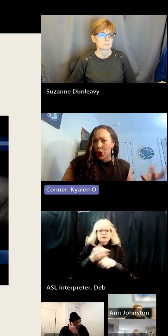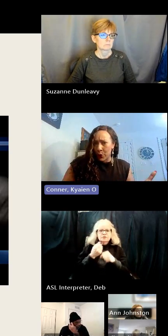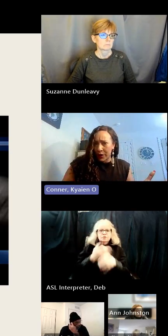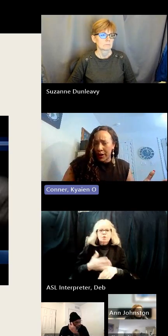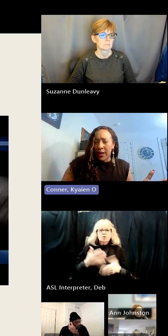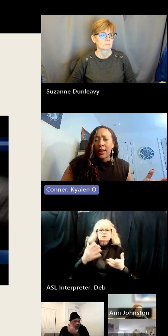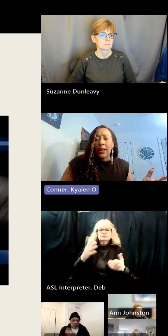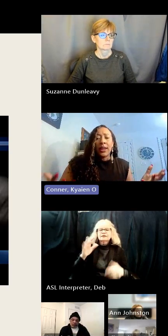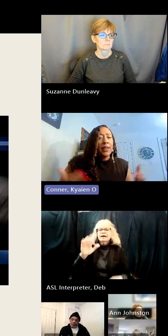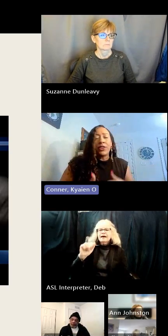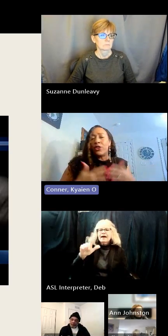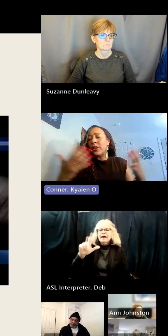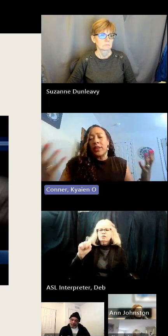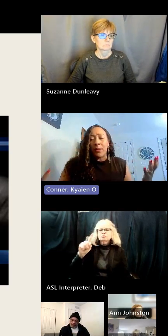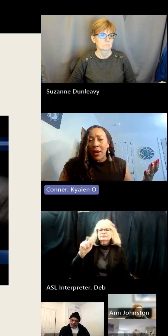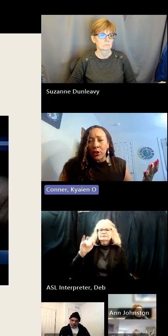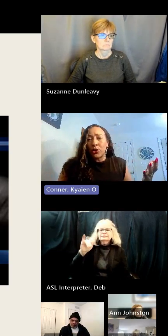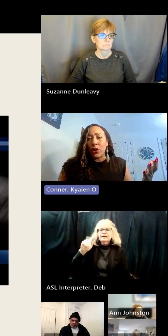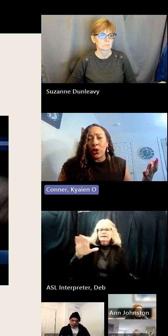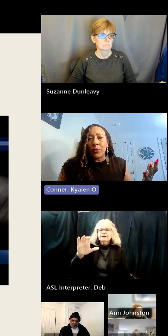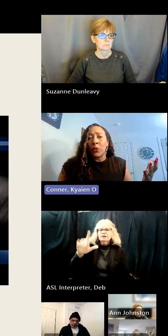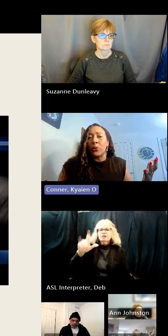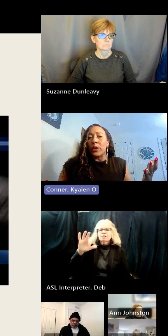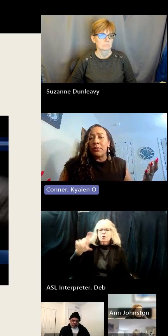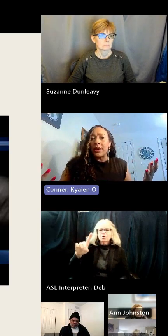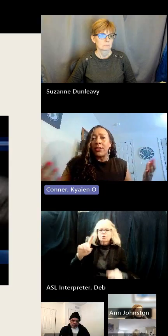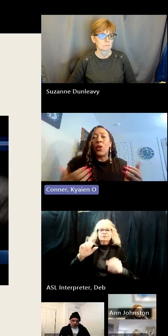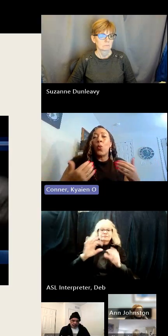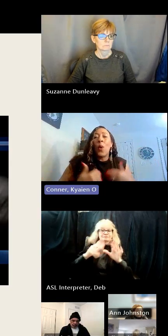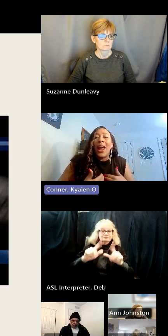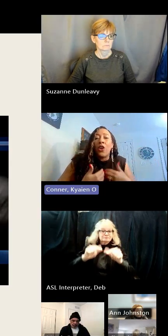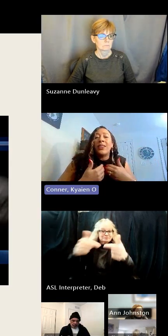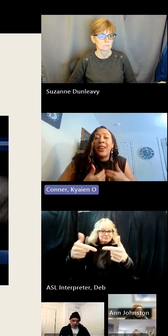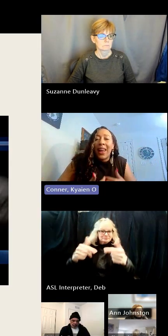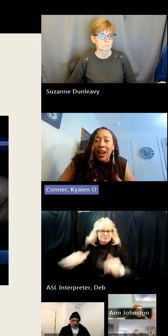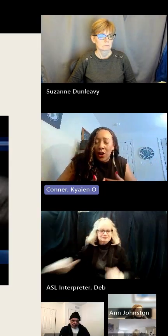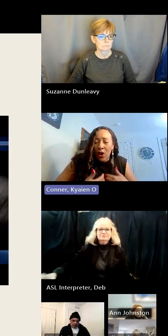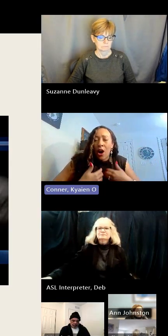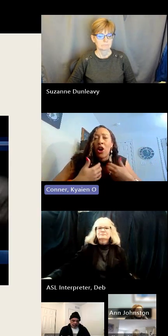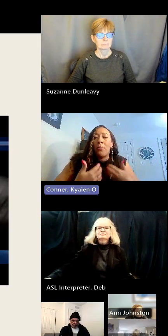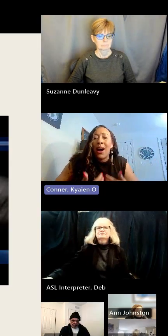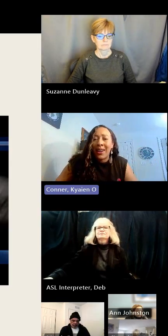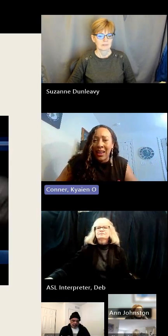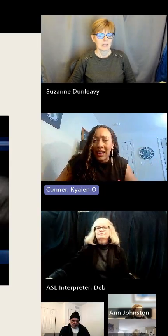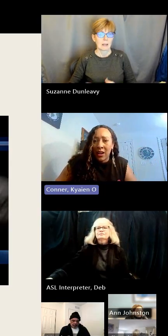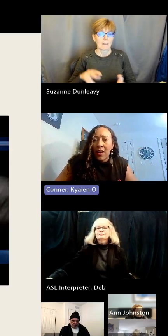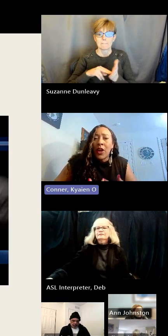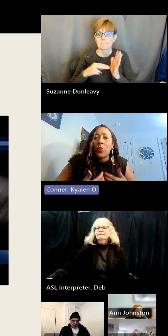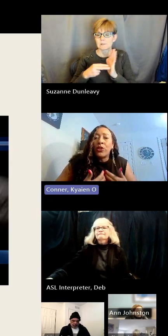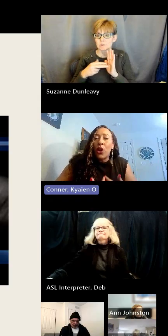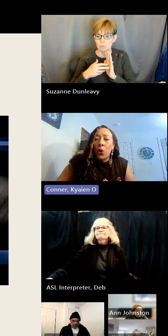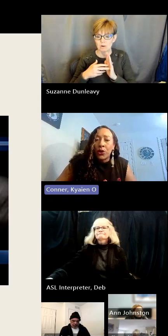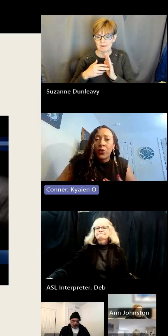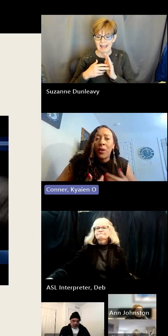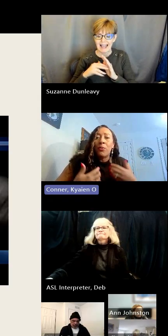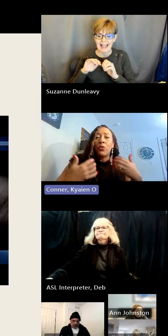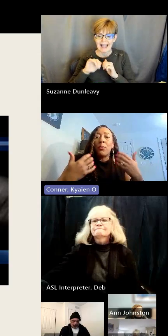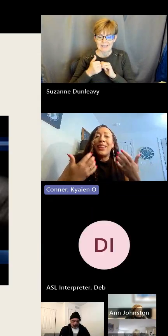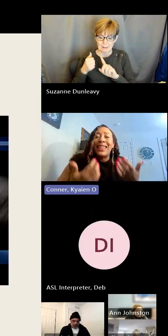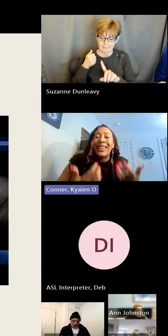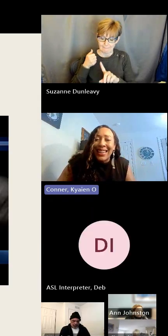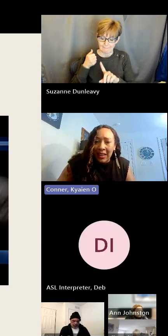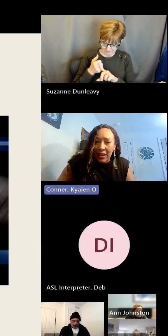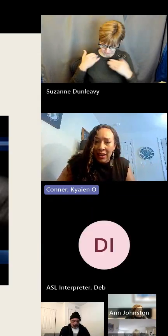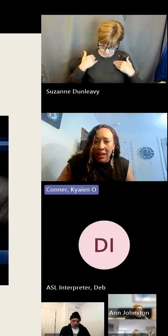allostatic load. And this is just a medical term that really means the wear and tear on our body that results